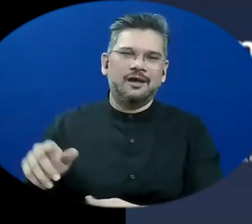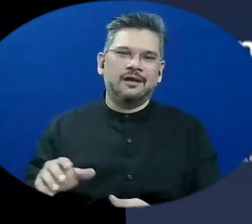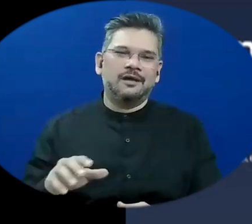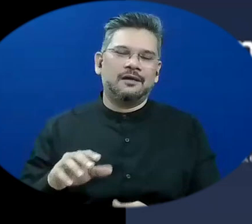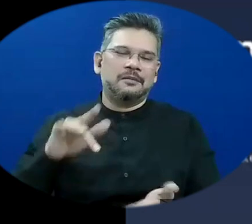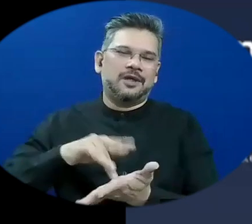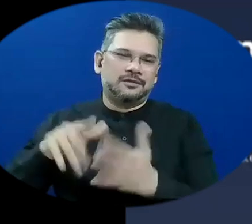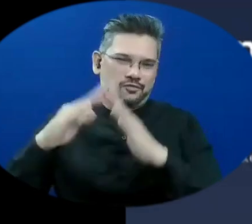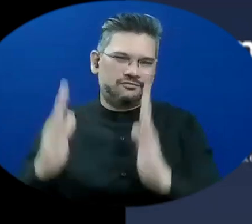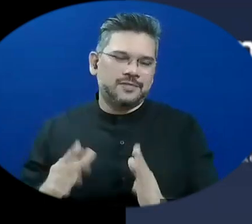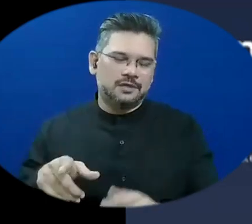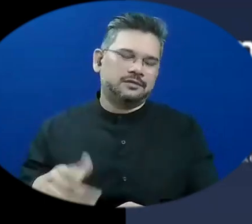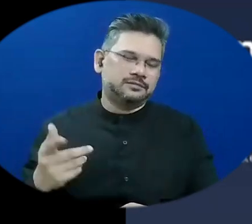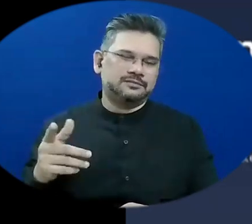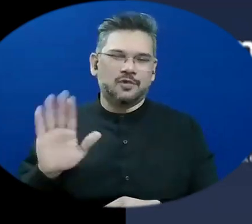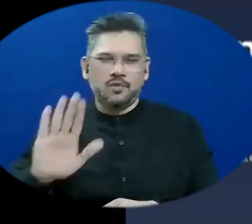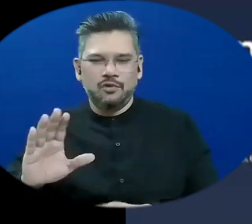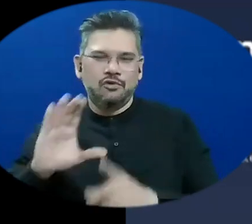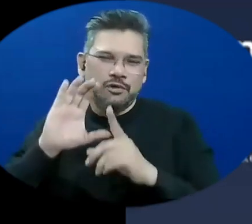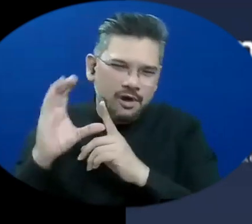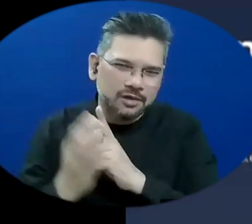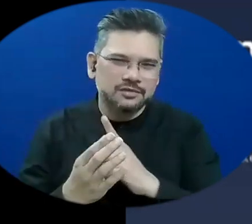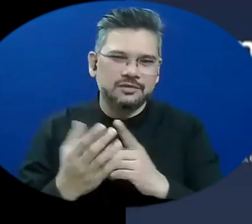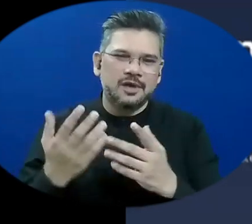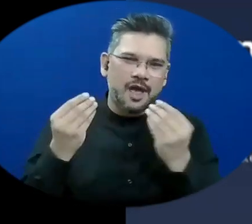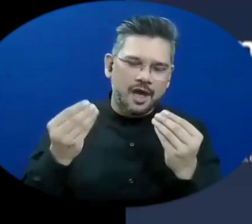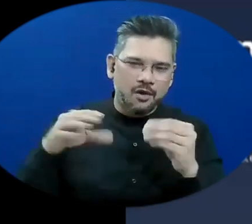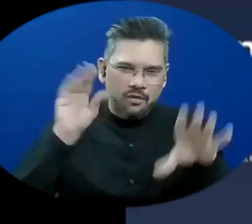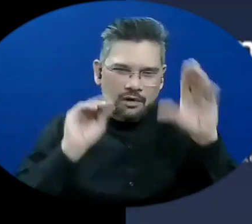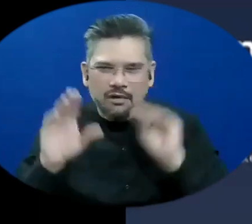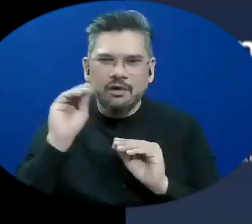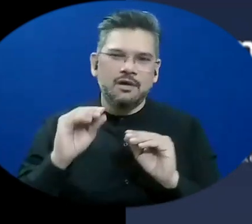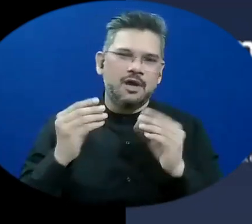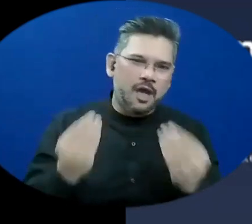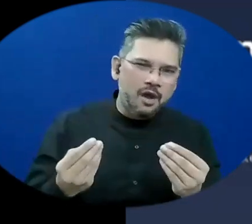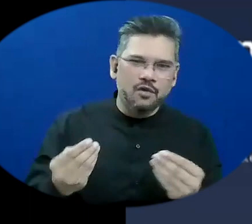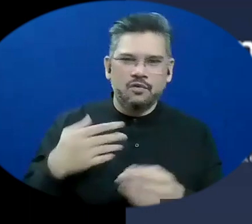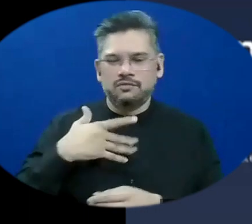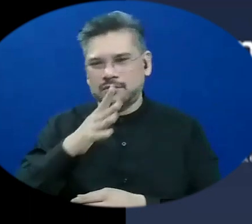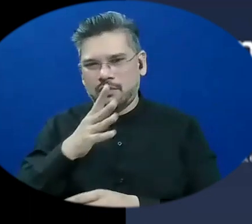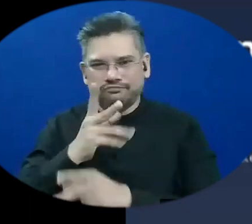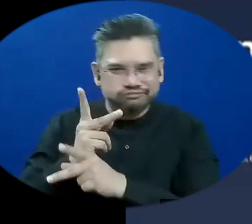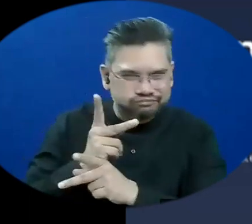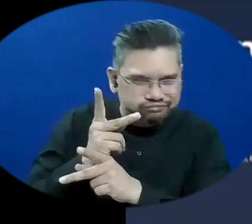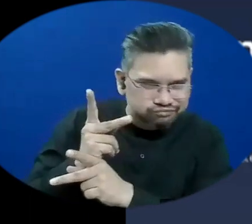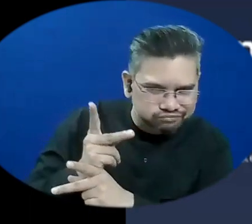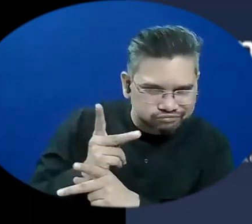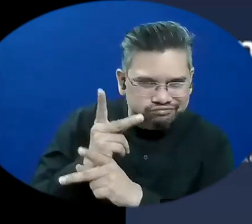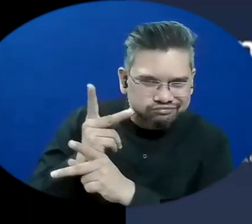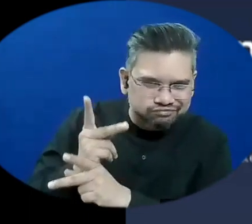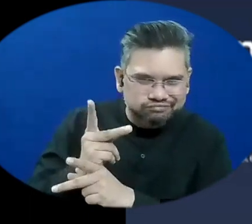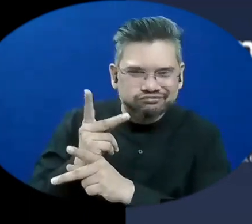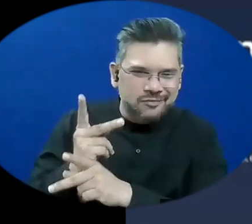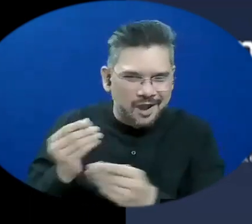and then trying to take care of my mom who just had